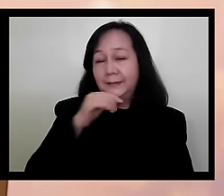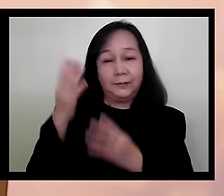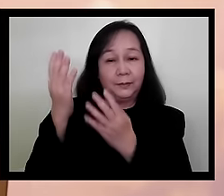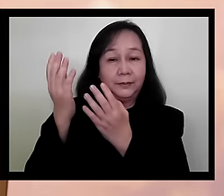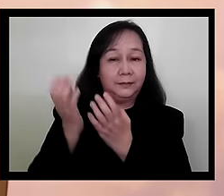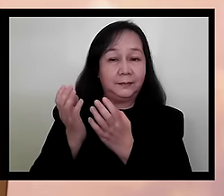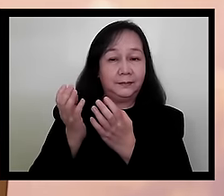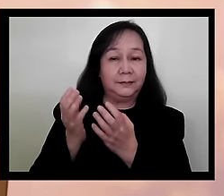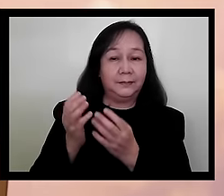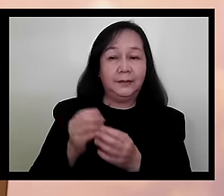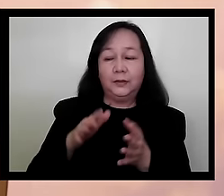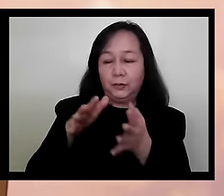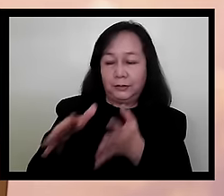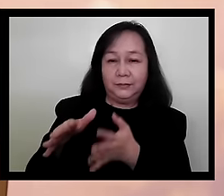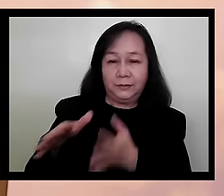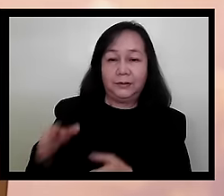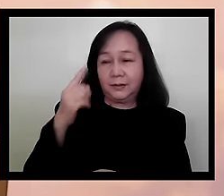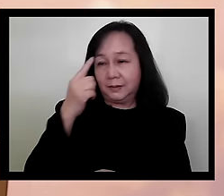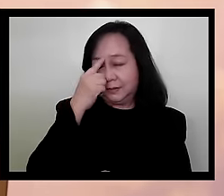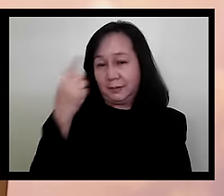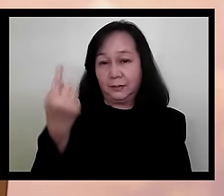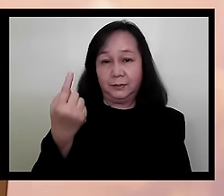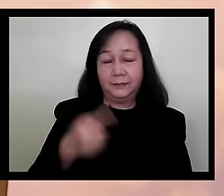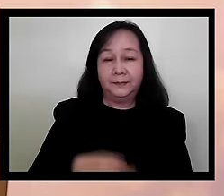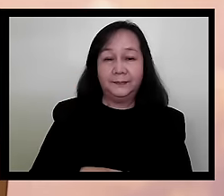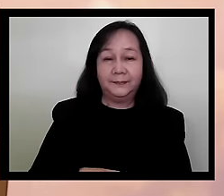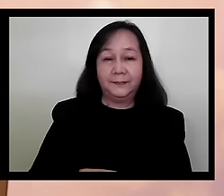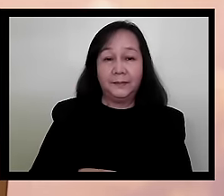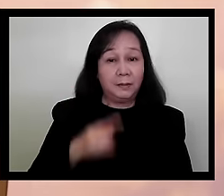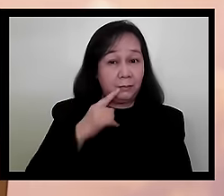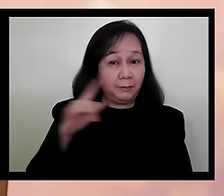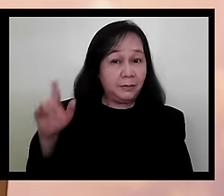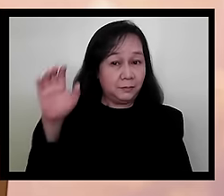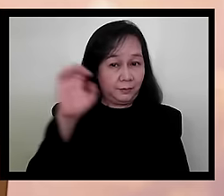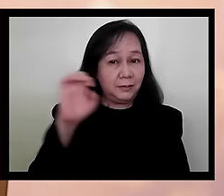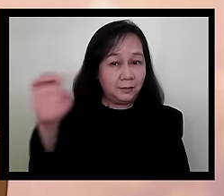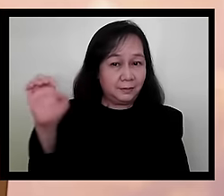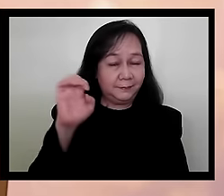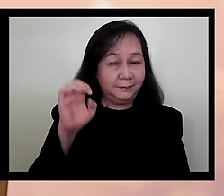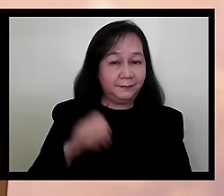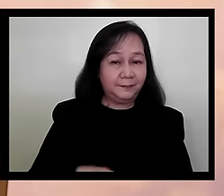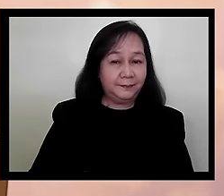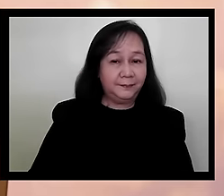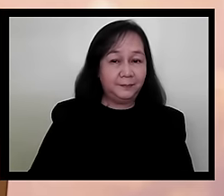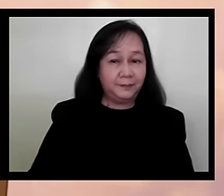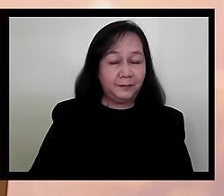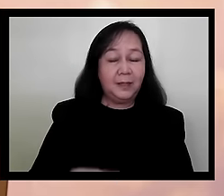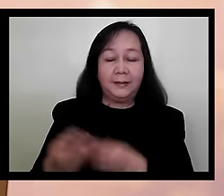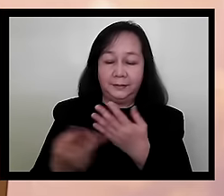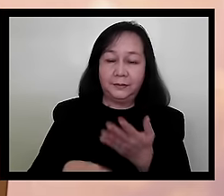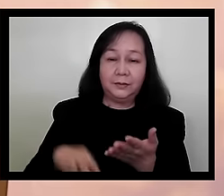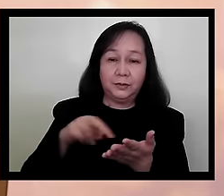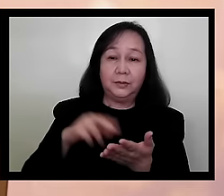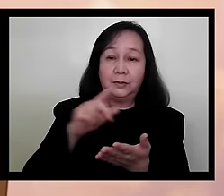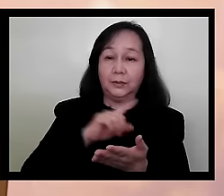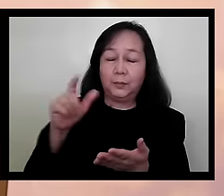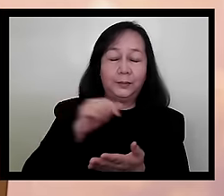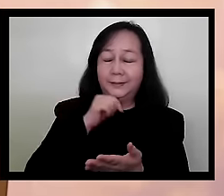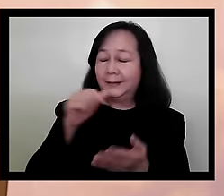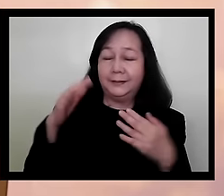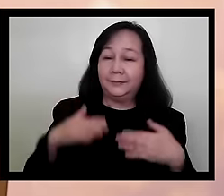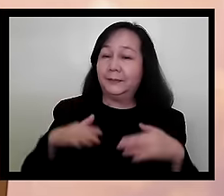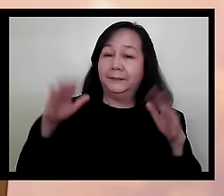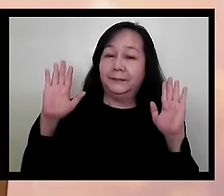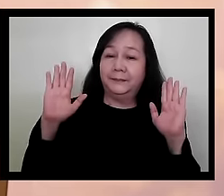want to leave us alone this is the promise of Easter the Risen Lord will not